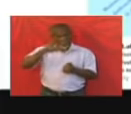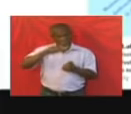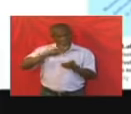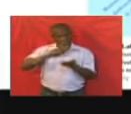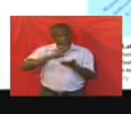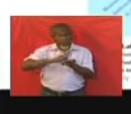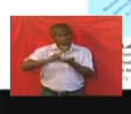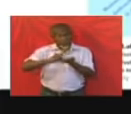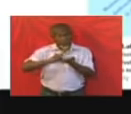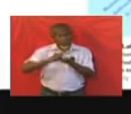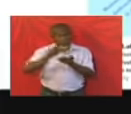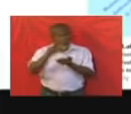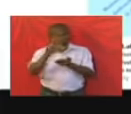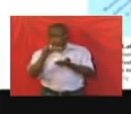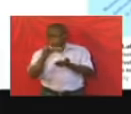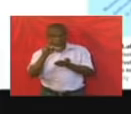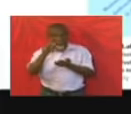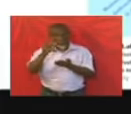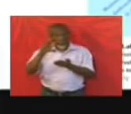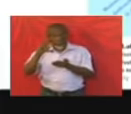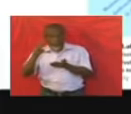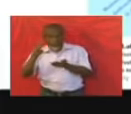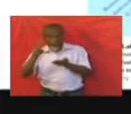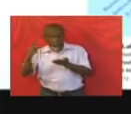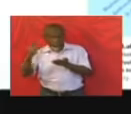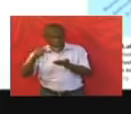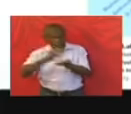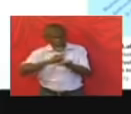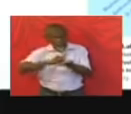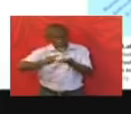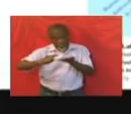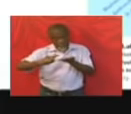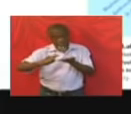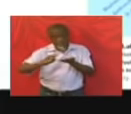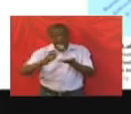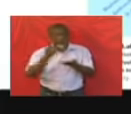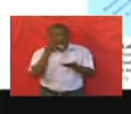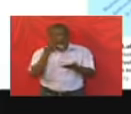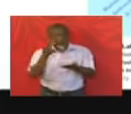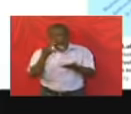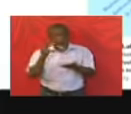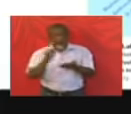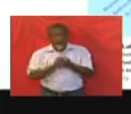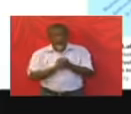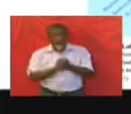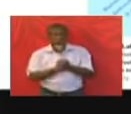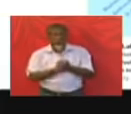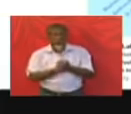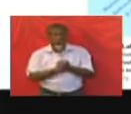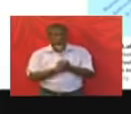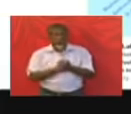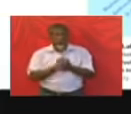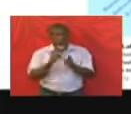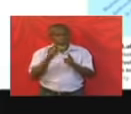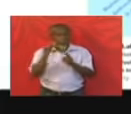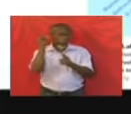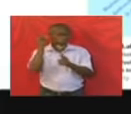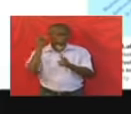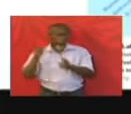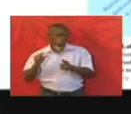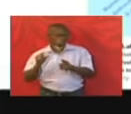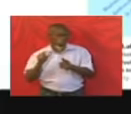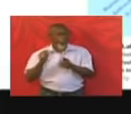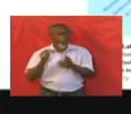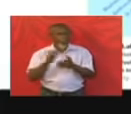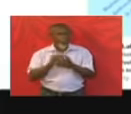32. 31 being the cases and bars in purple, 32 being the cases and bars in gold or yellow. And we